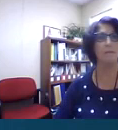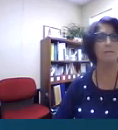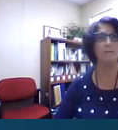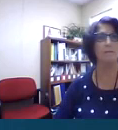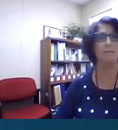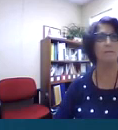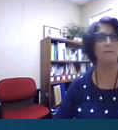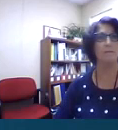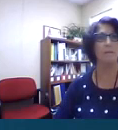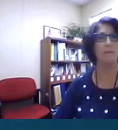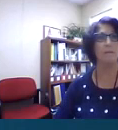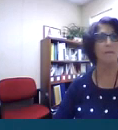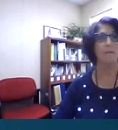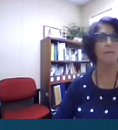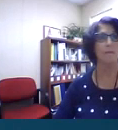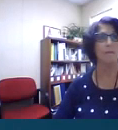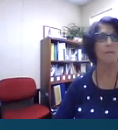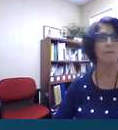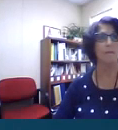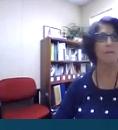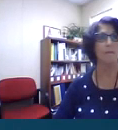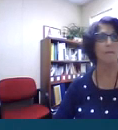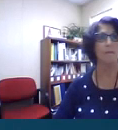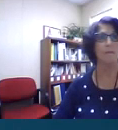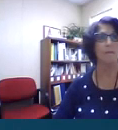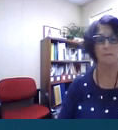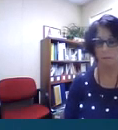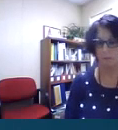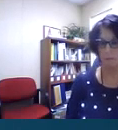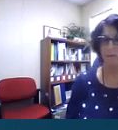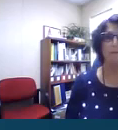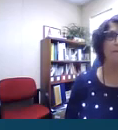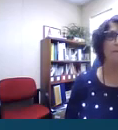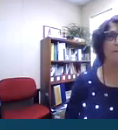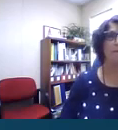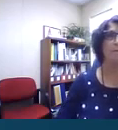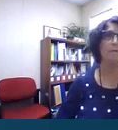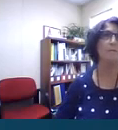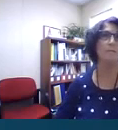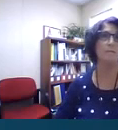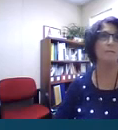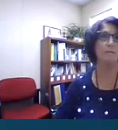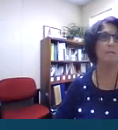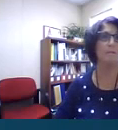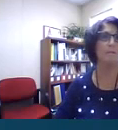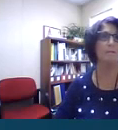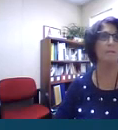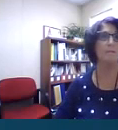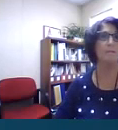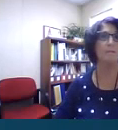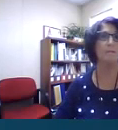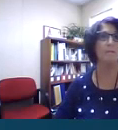Big Tobacco's marketing strategy, is now a whopping $9.6